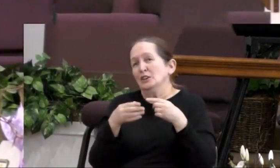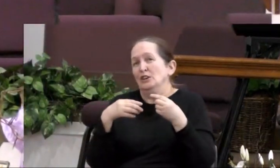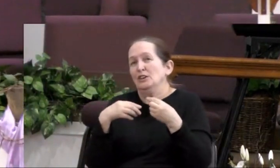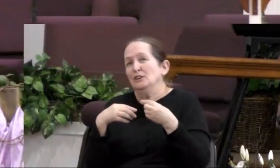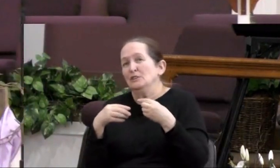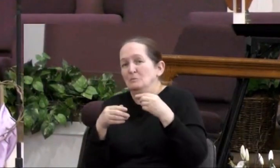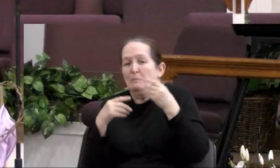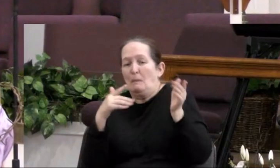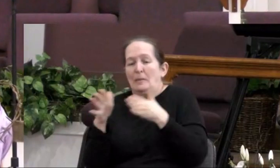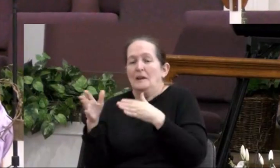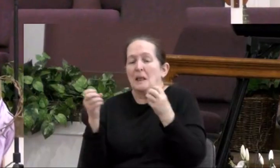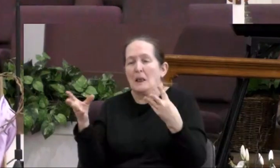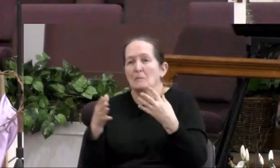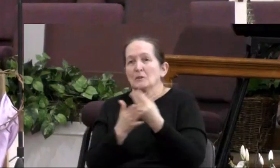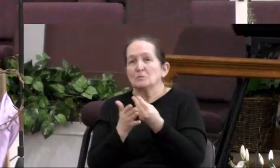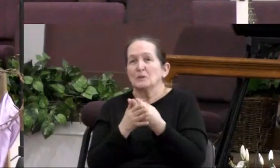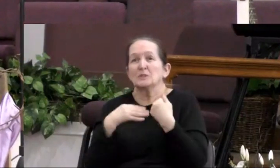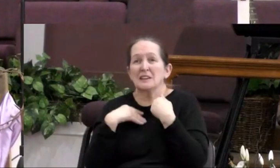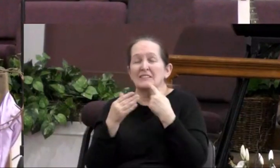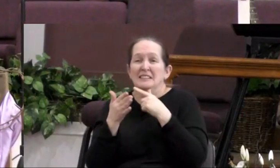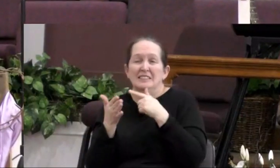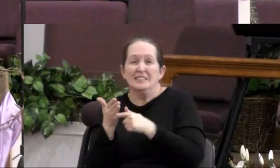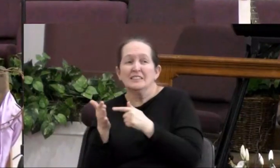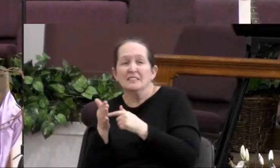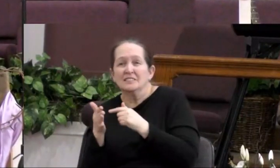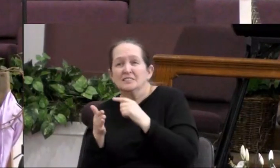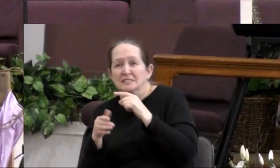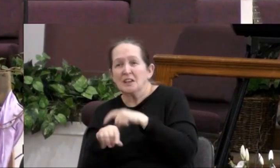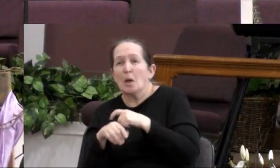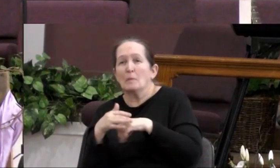point in time in his life. And most of those he met.